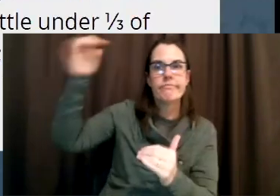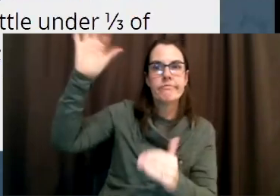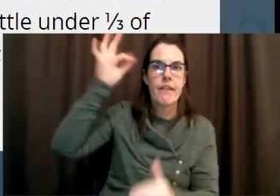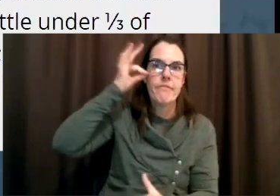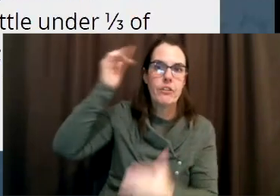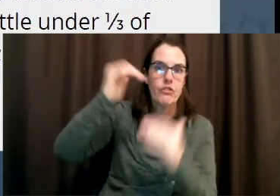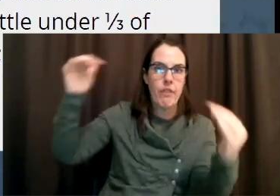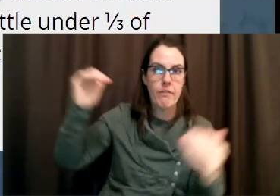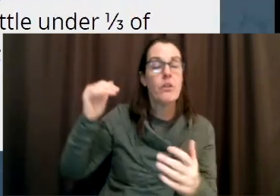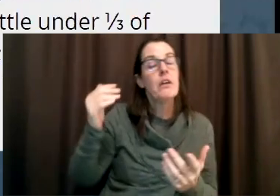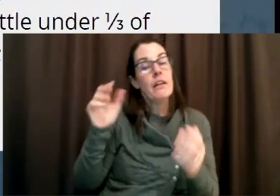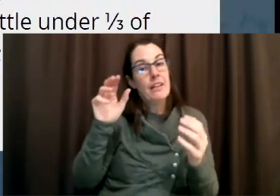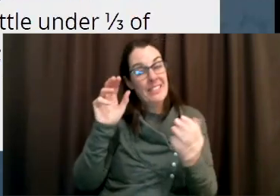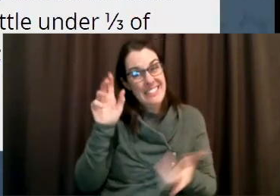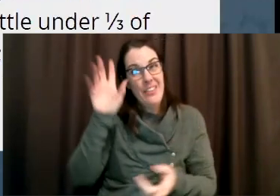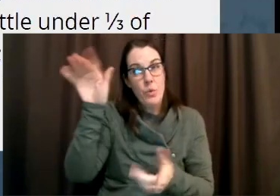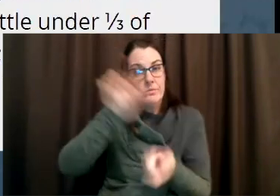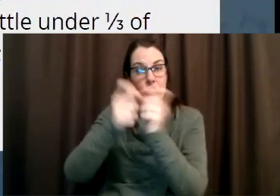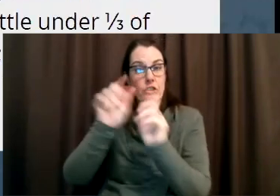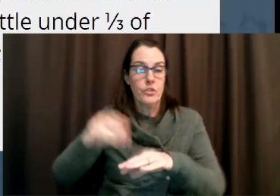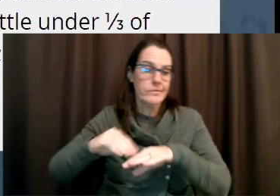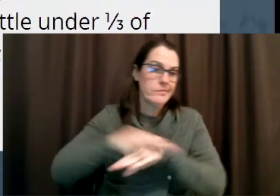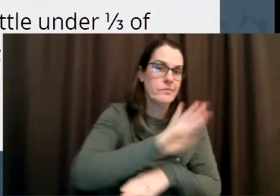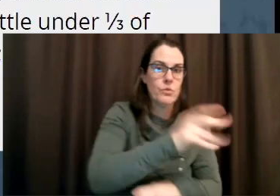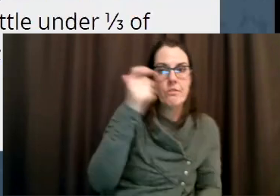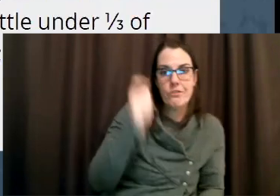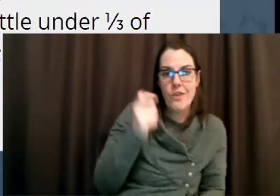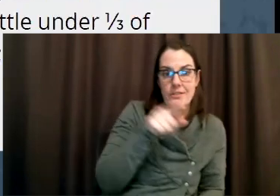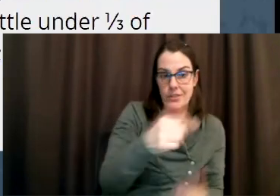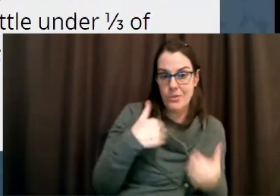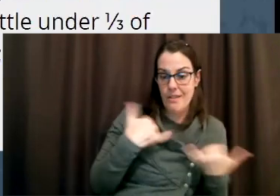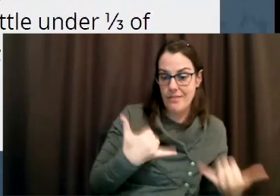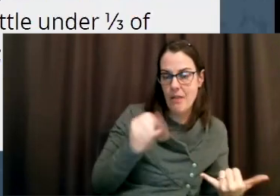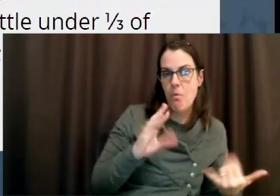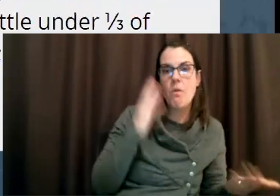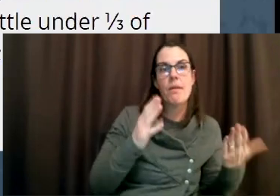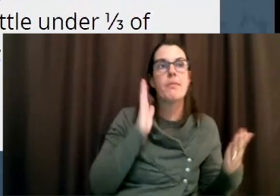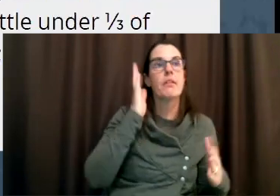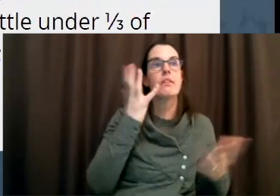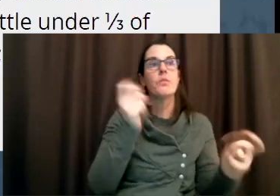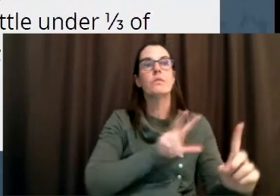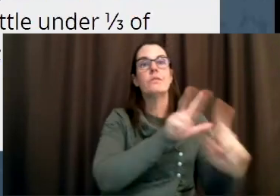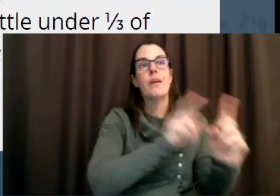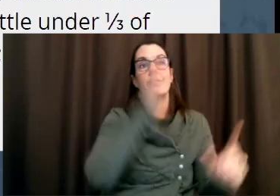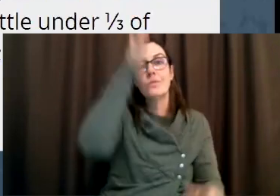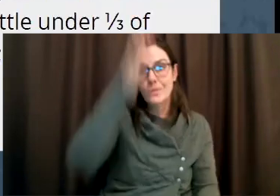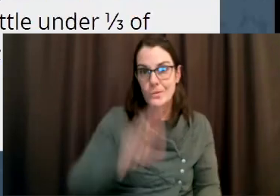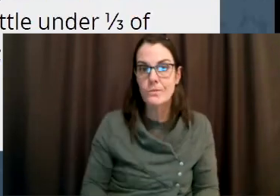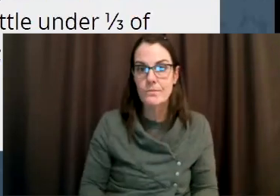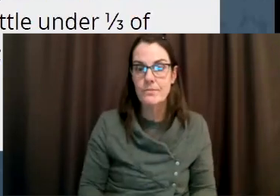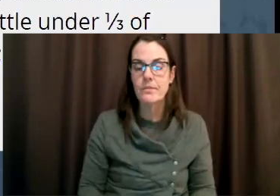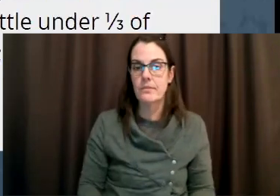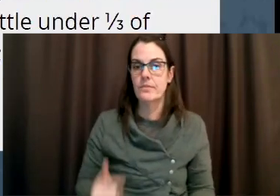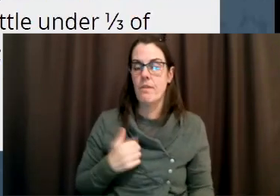could impact your grants that either you have now or that you may apply for. I really recommend